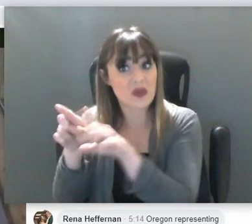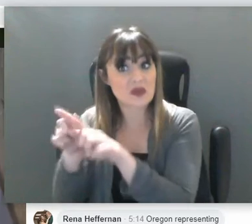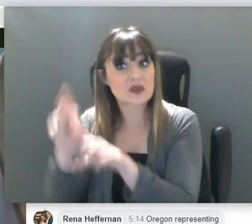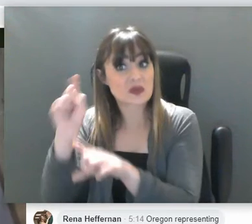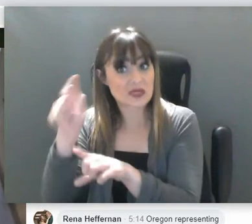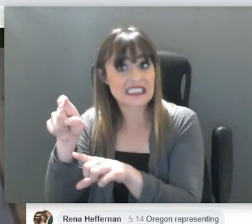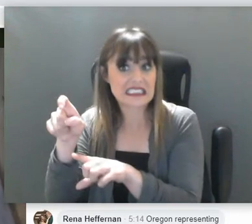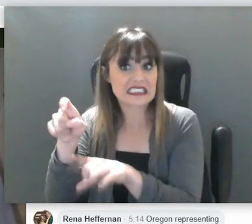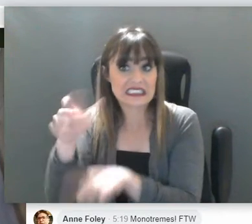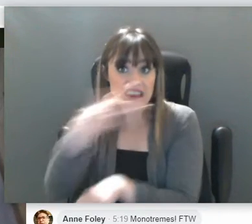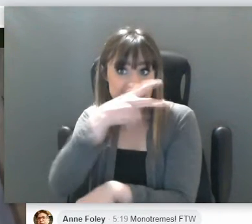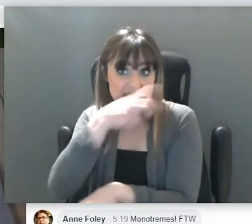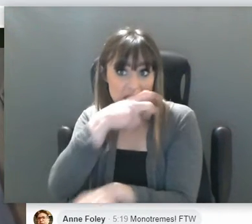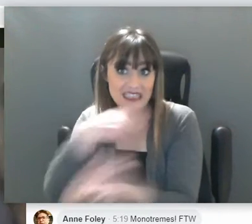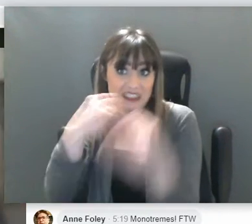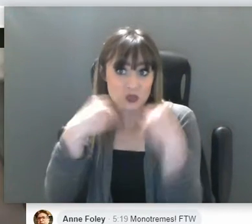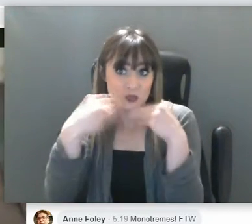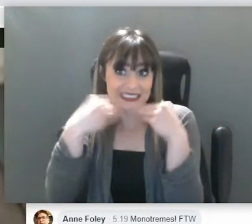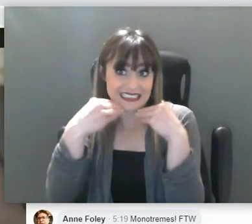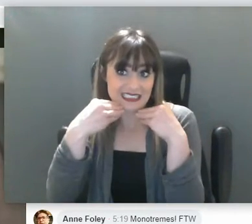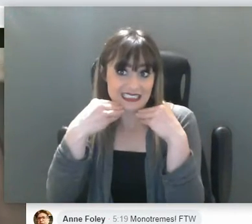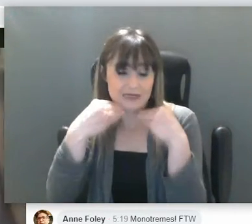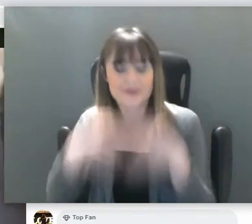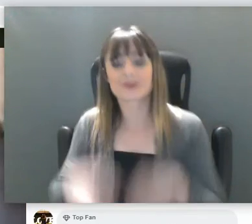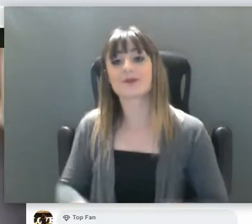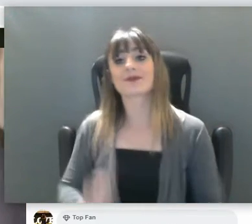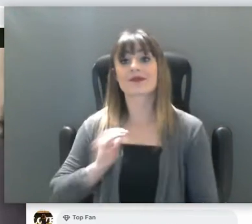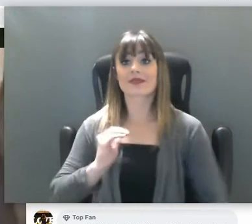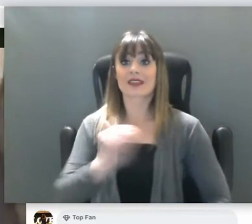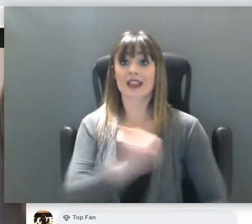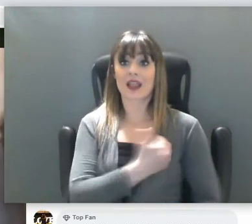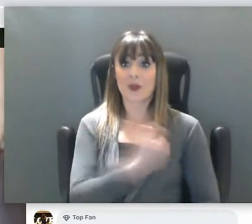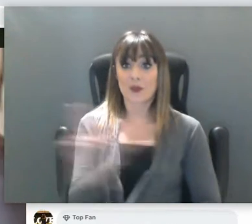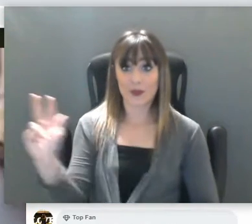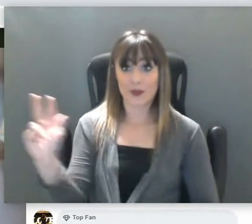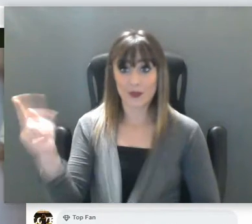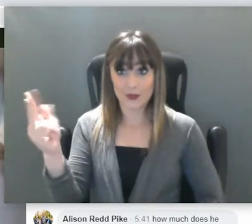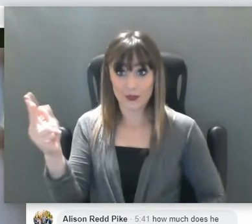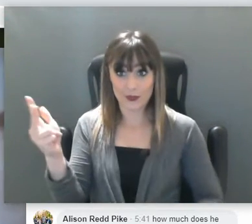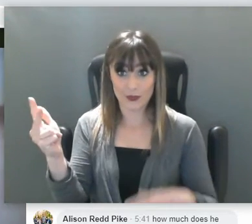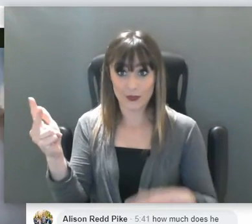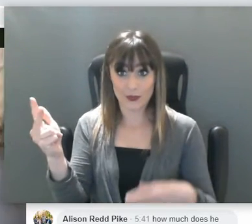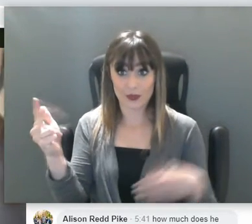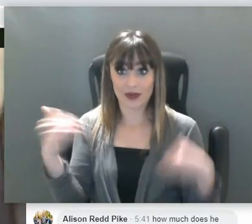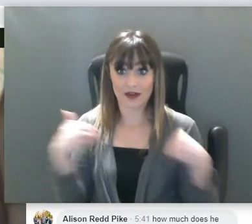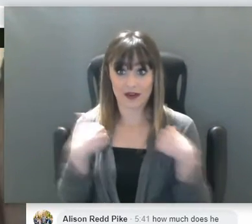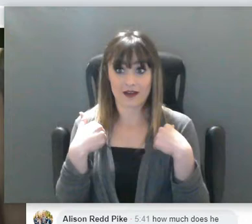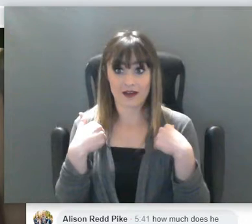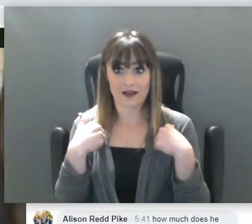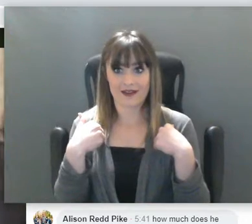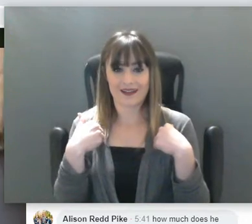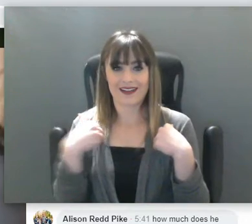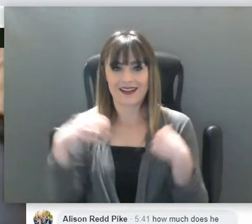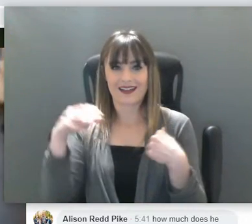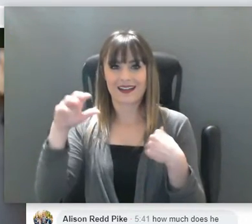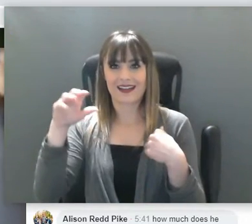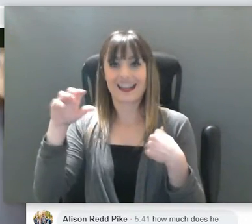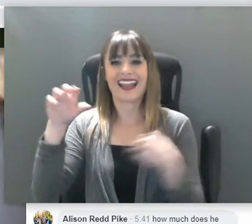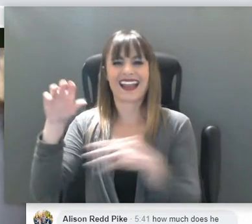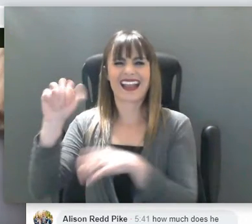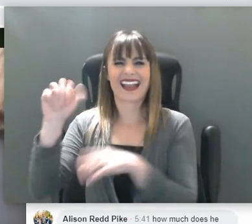as well. And then our third critter here. I do need to say, Amber made a funny comment that said, this is what we'll all look like when we get